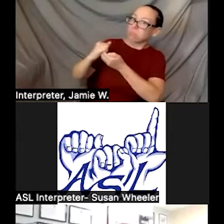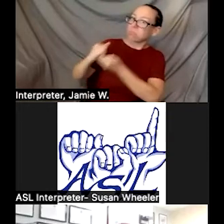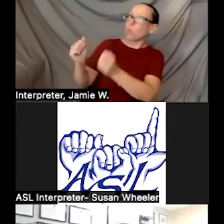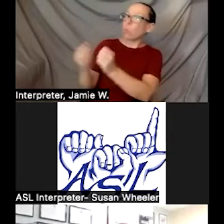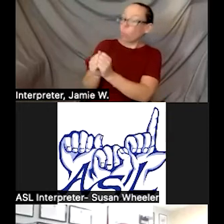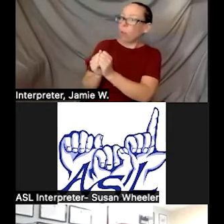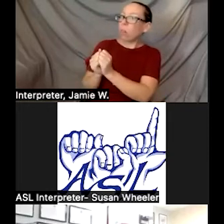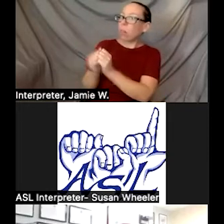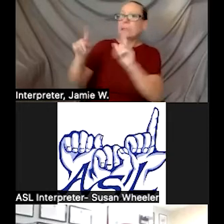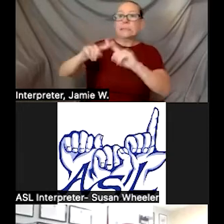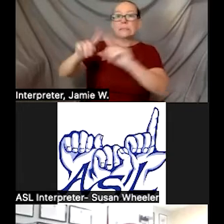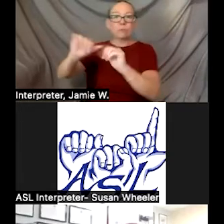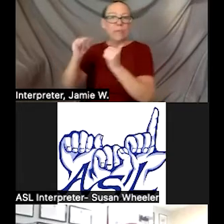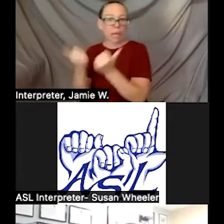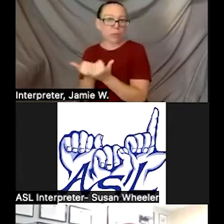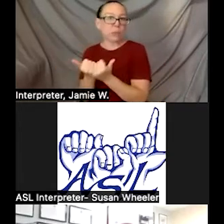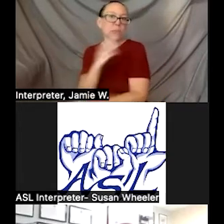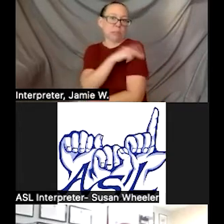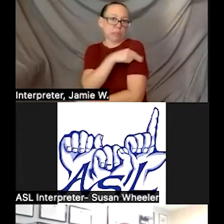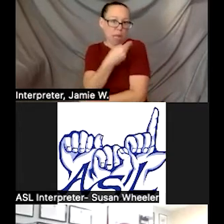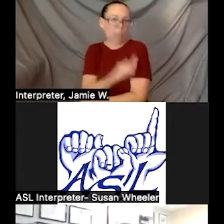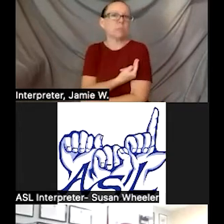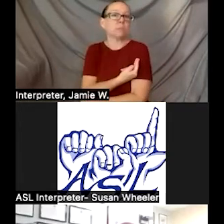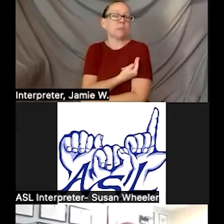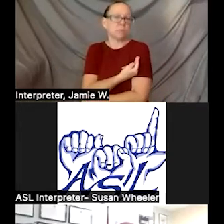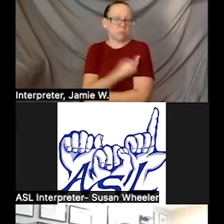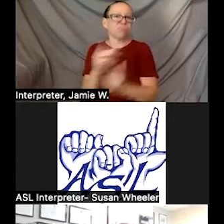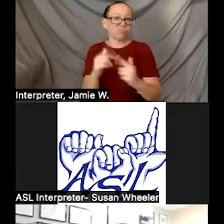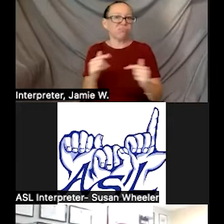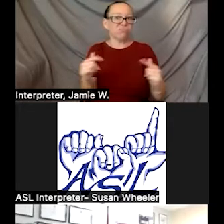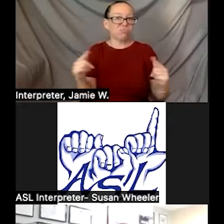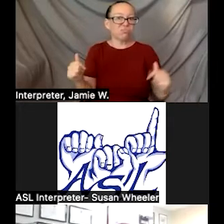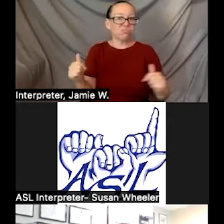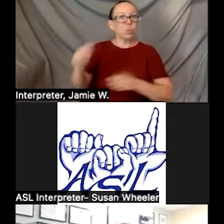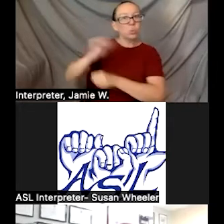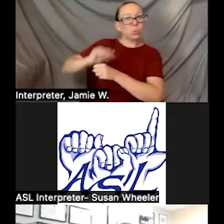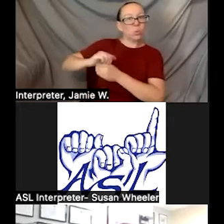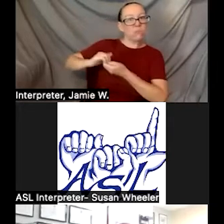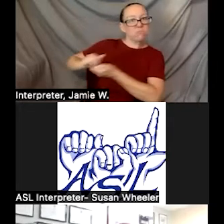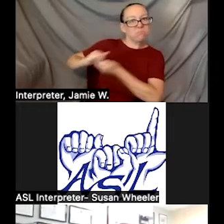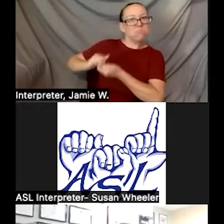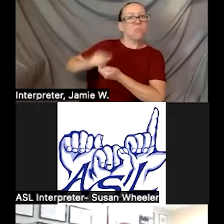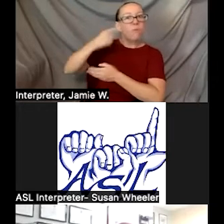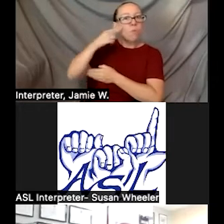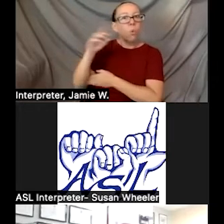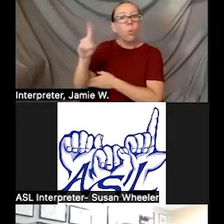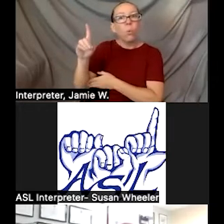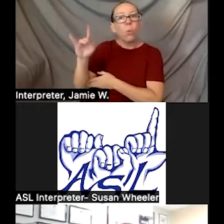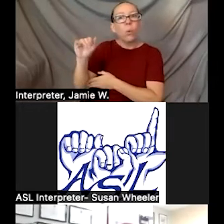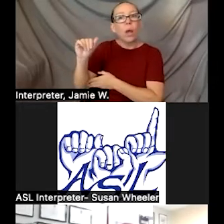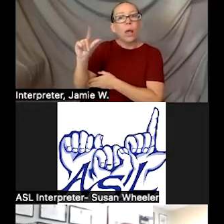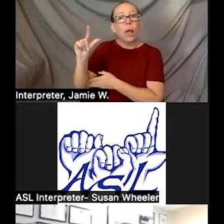hospital. And I'll cover that a little bit more at the end. But I could tell you that dialysis patients and people